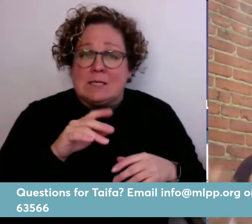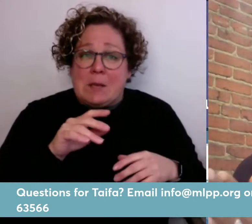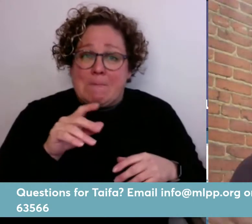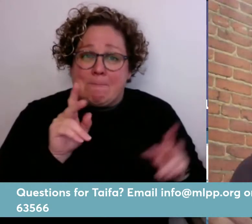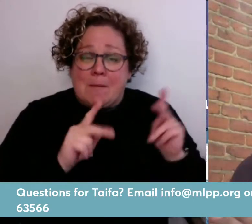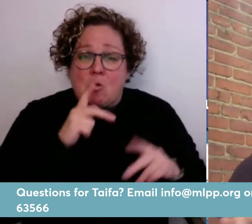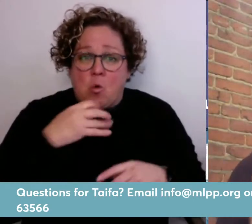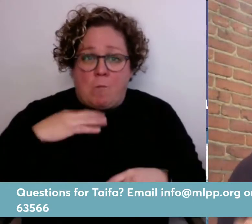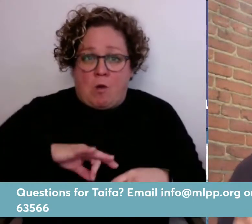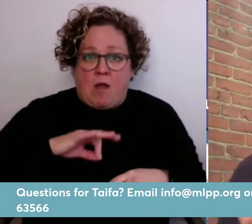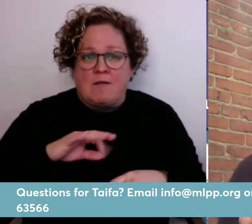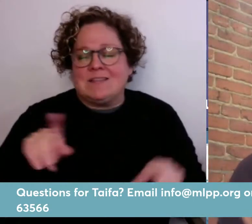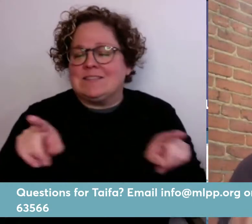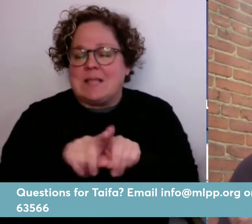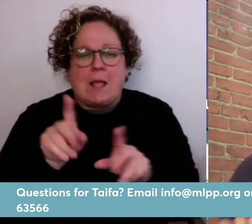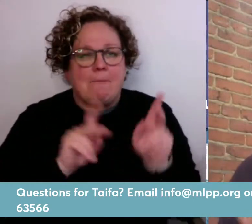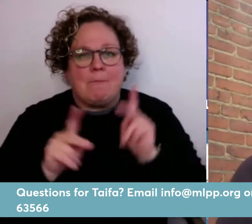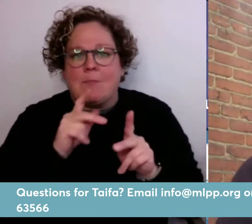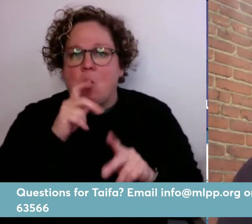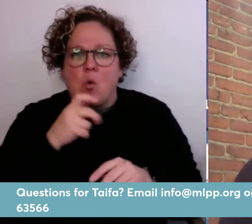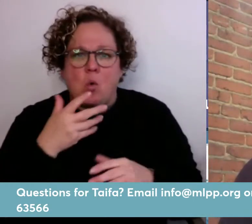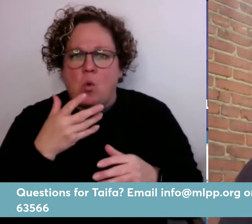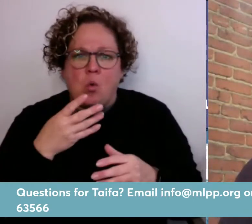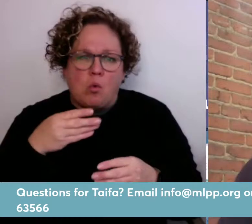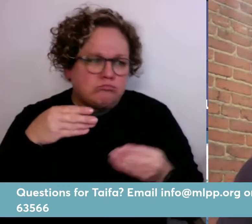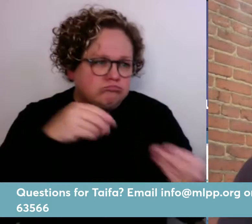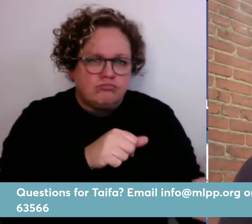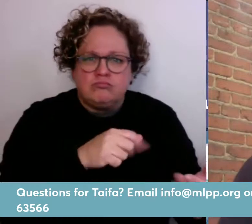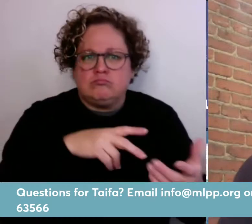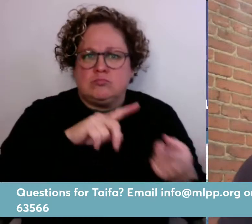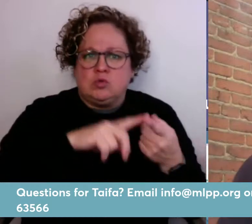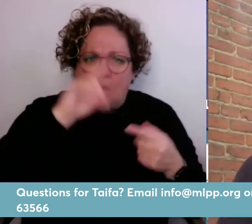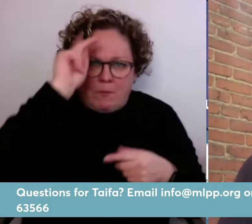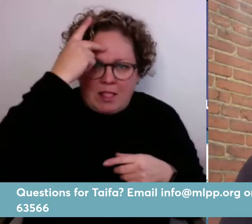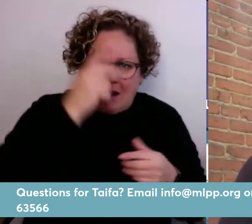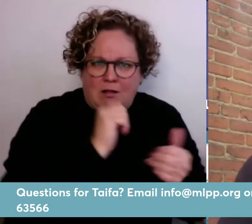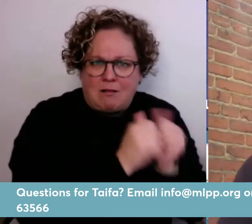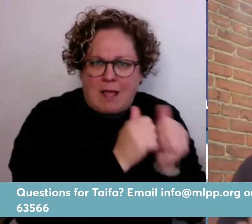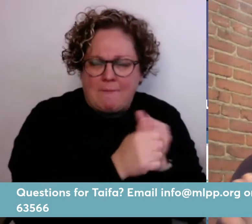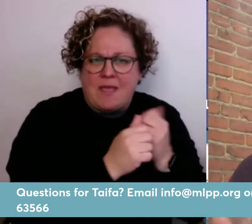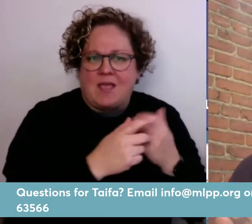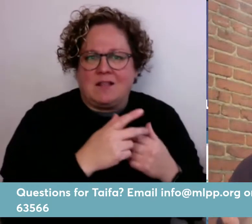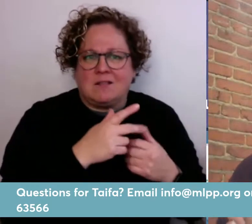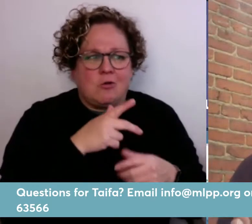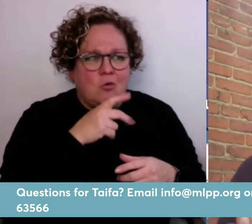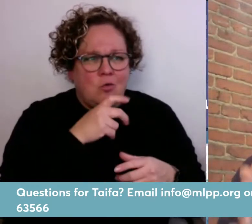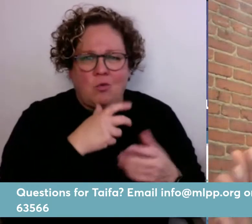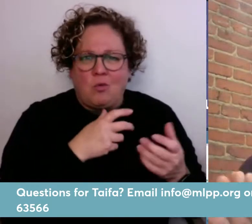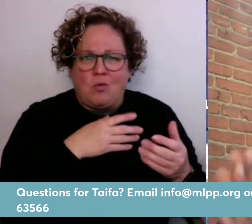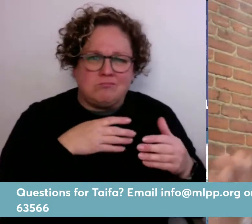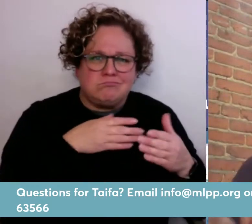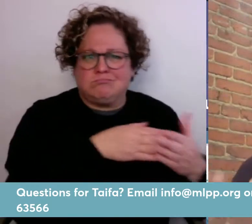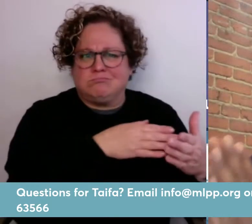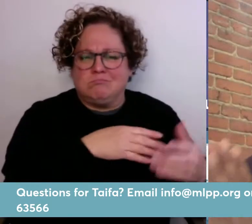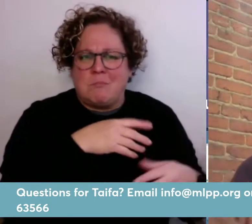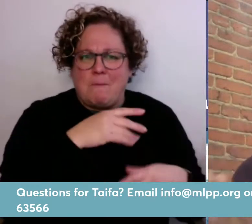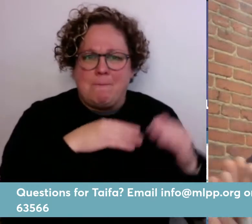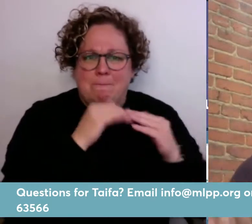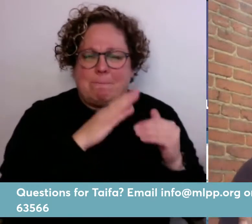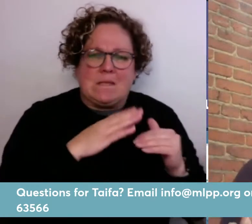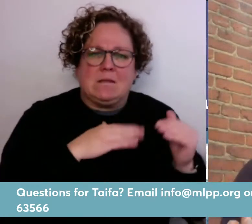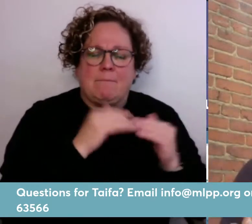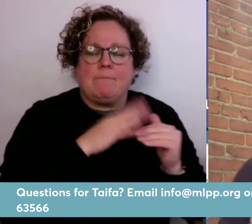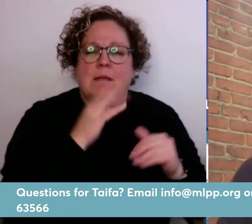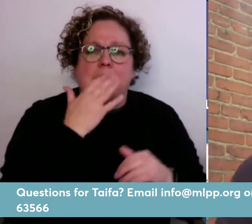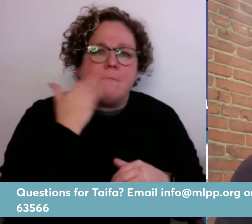lobbying campaigns that derail Build Back Better. The same people who fuel voter suppression laws in states across the